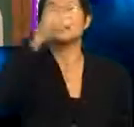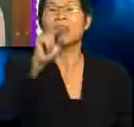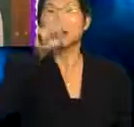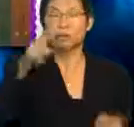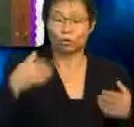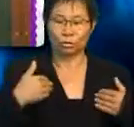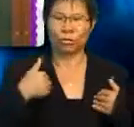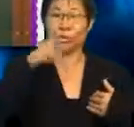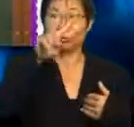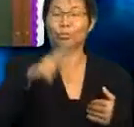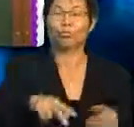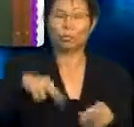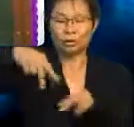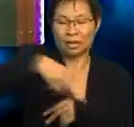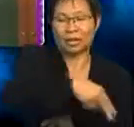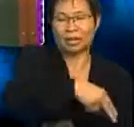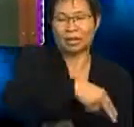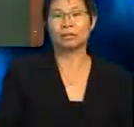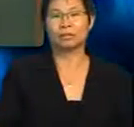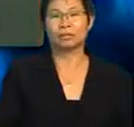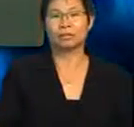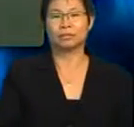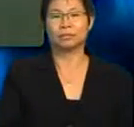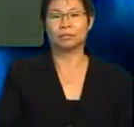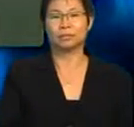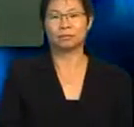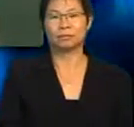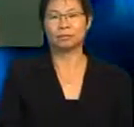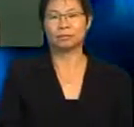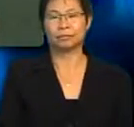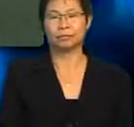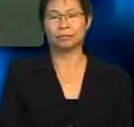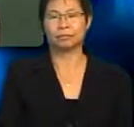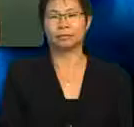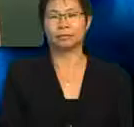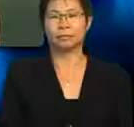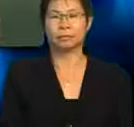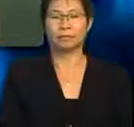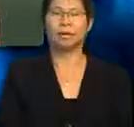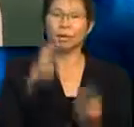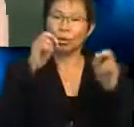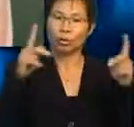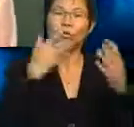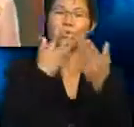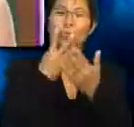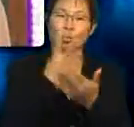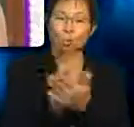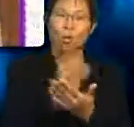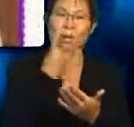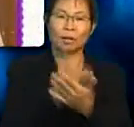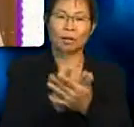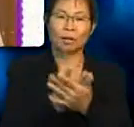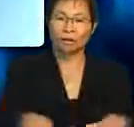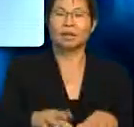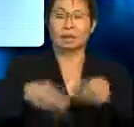duck has 2 legs. Good job, boys. Put down the polyester. Okay,